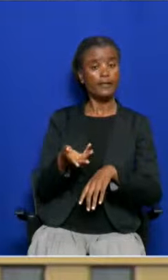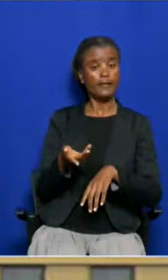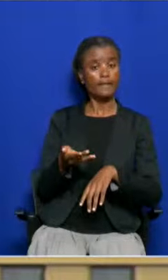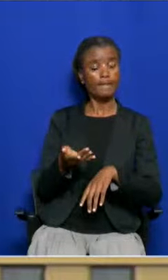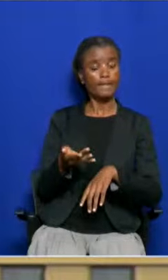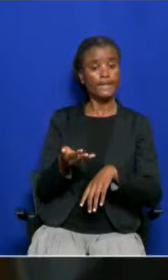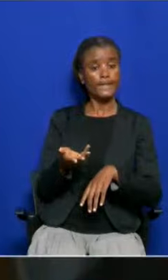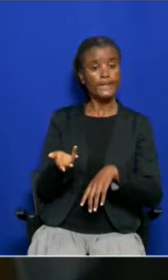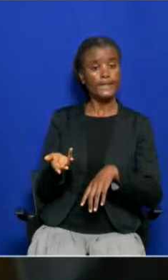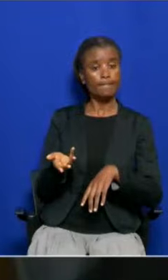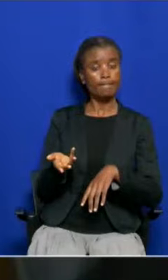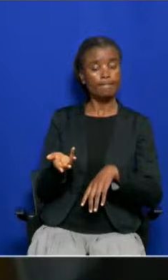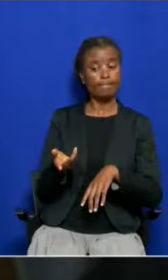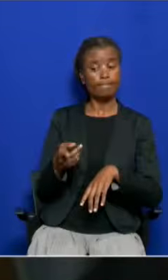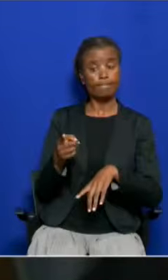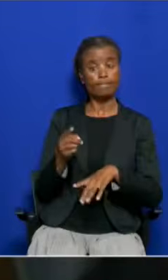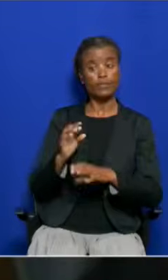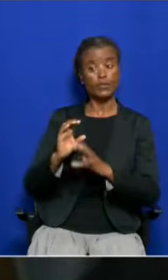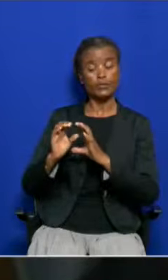created after that meeting?